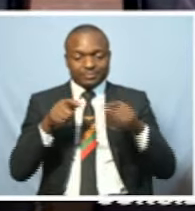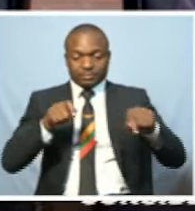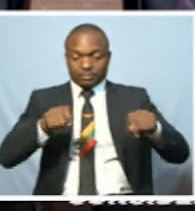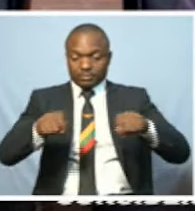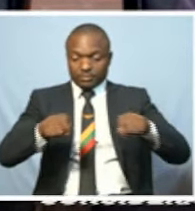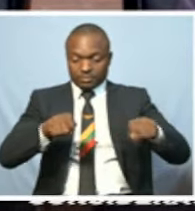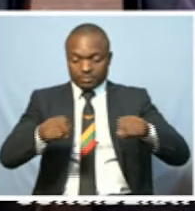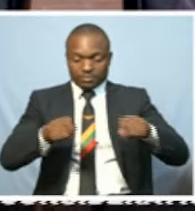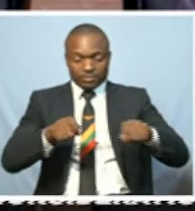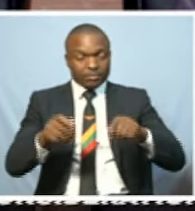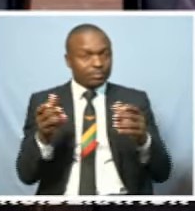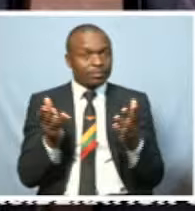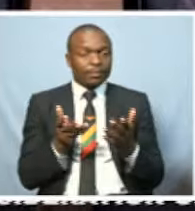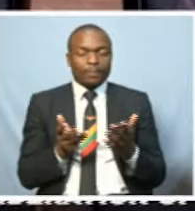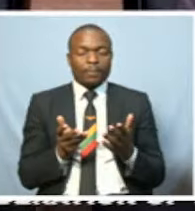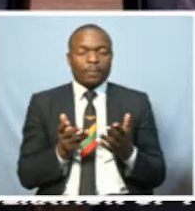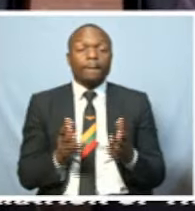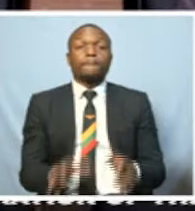on